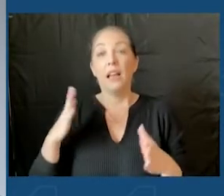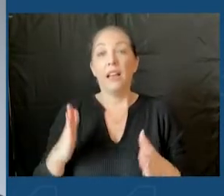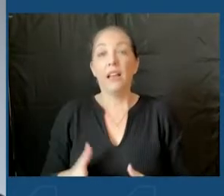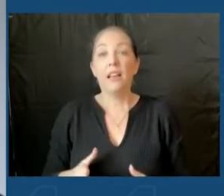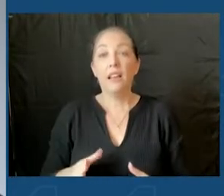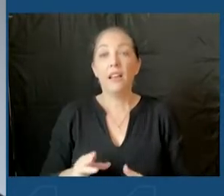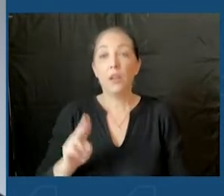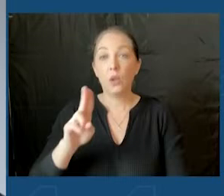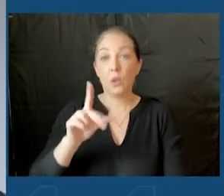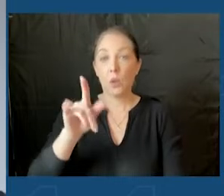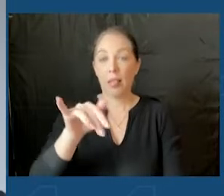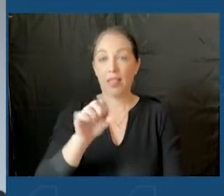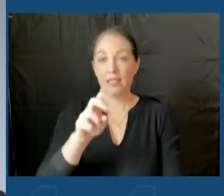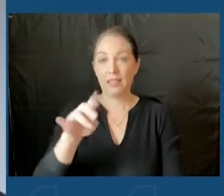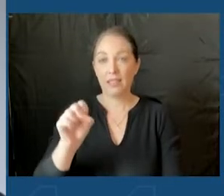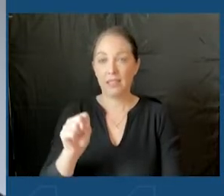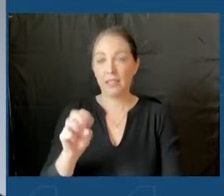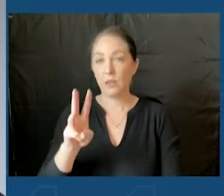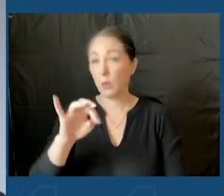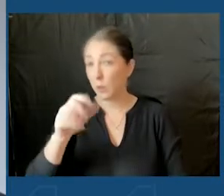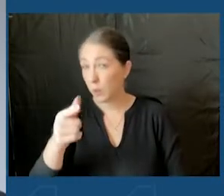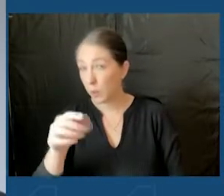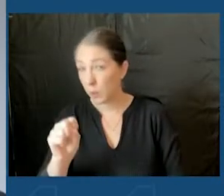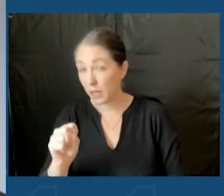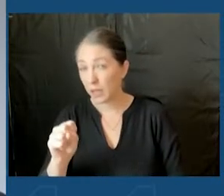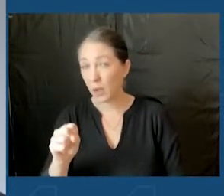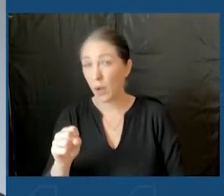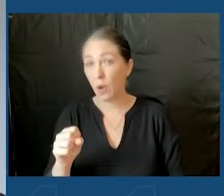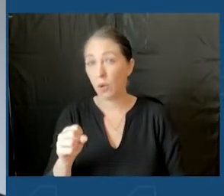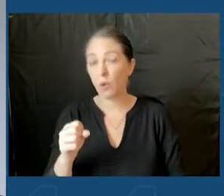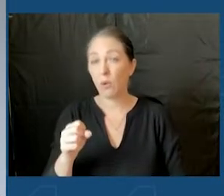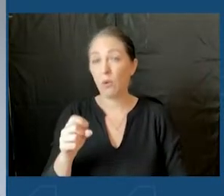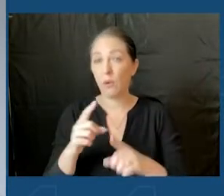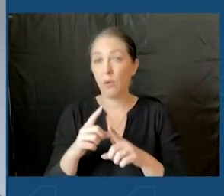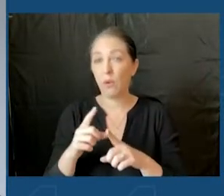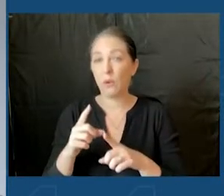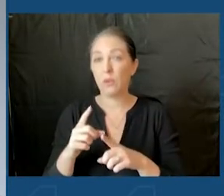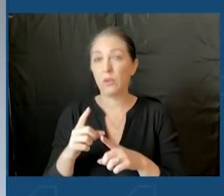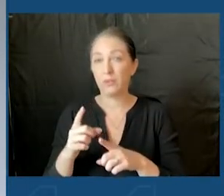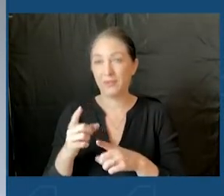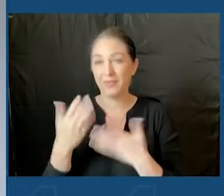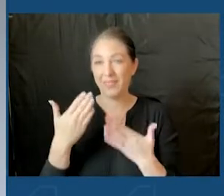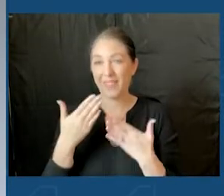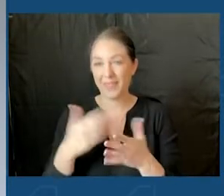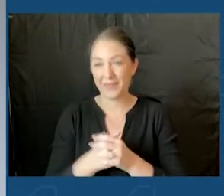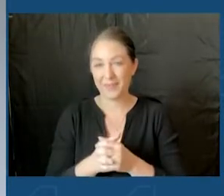Swingo, Sr. from the city of Buffalo. Let's give him a hand as he comes, as we're coming to a close. Thank you.